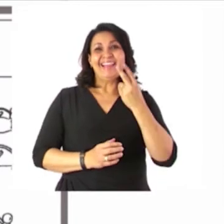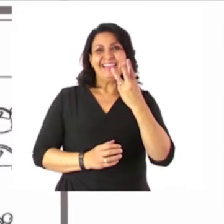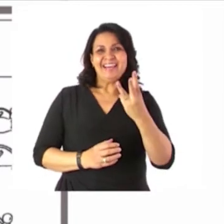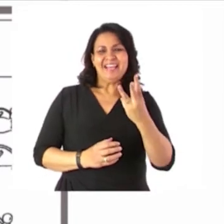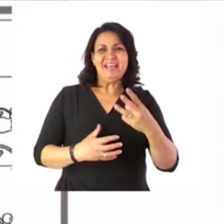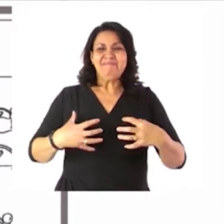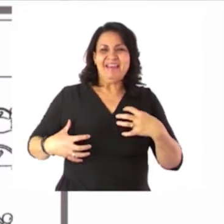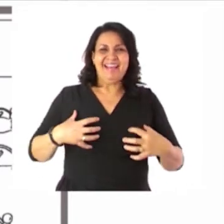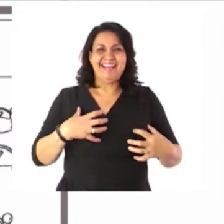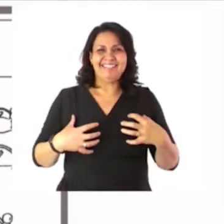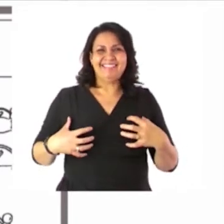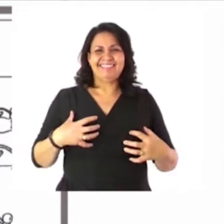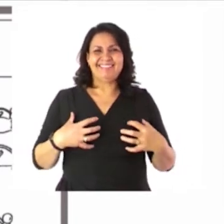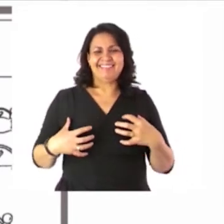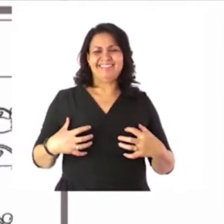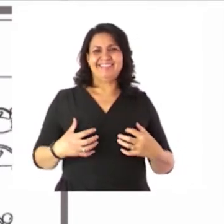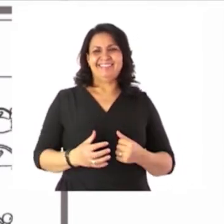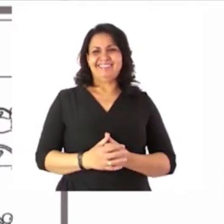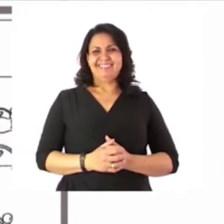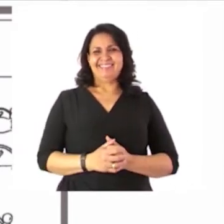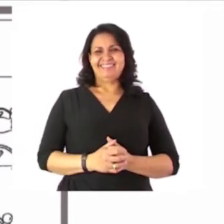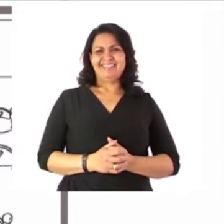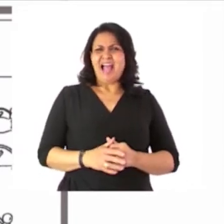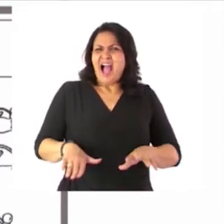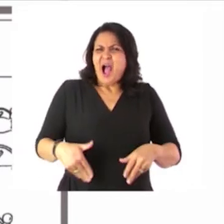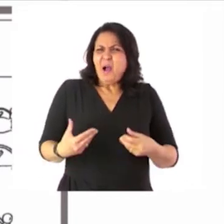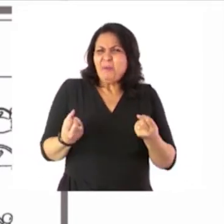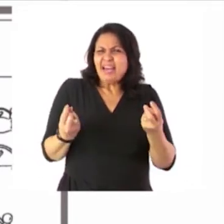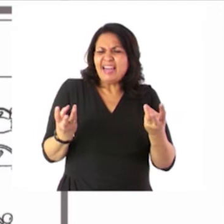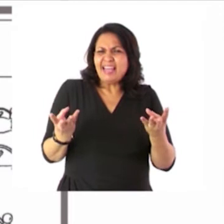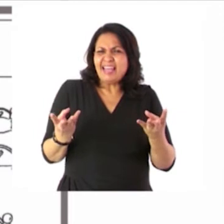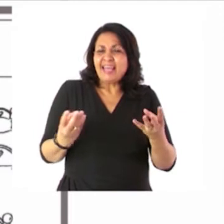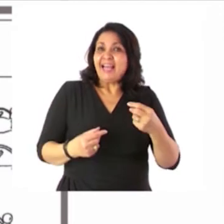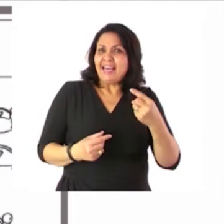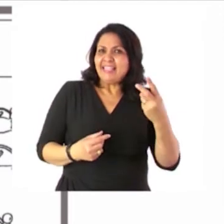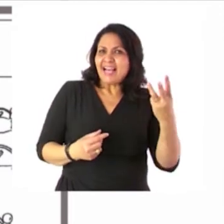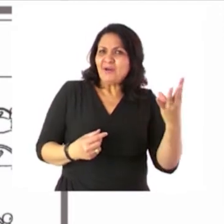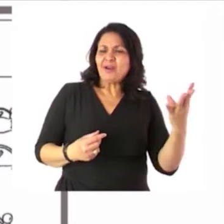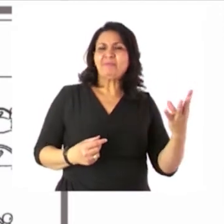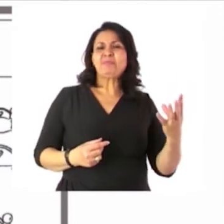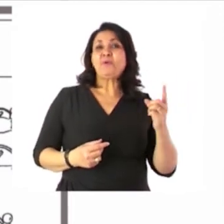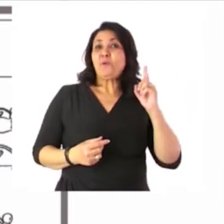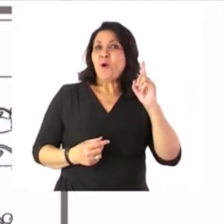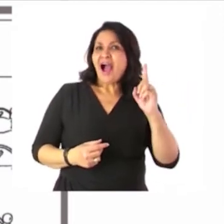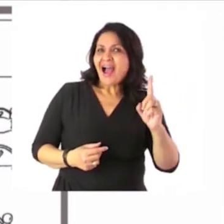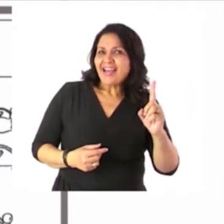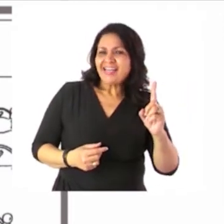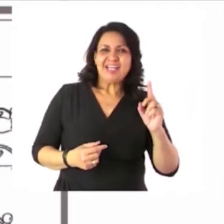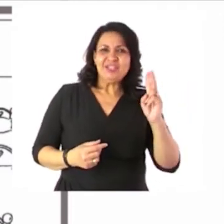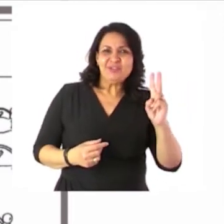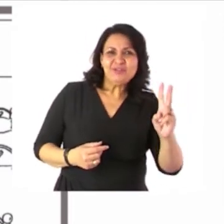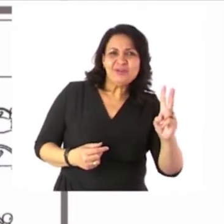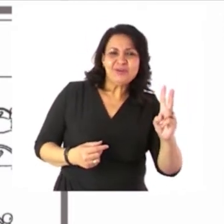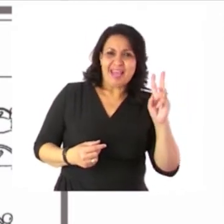bears. Oh, wonderful. But how many are they? Let's count the 3 bears. 1,